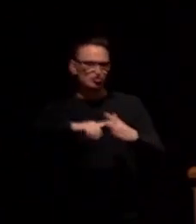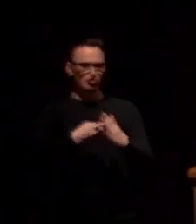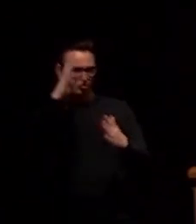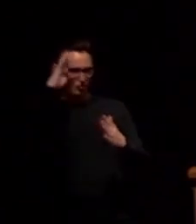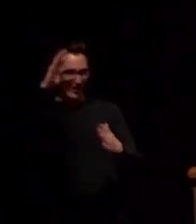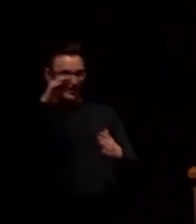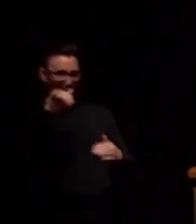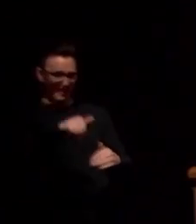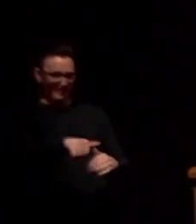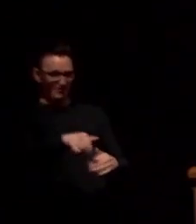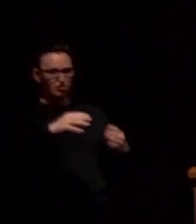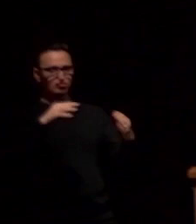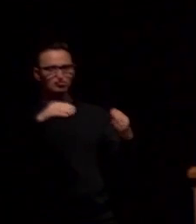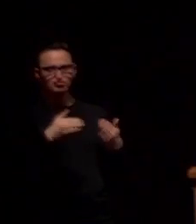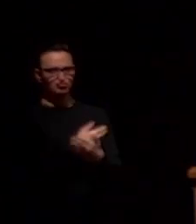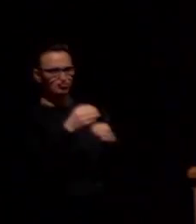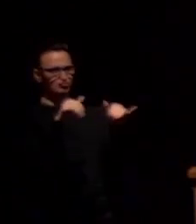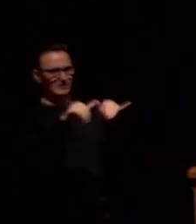Mm.